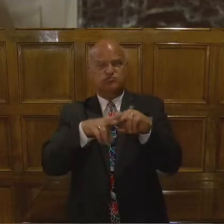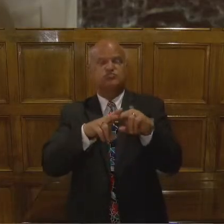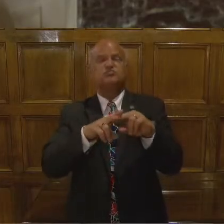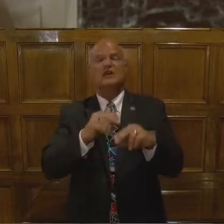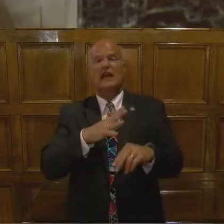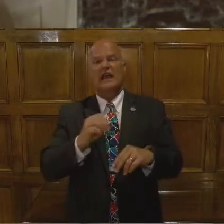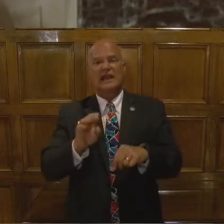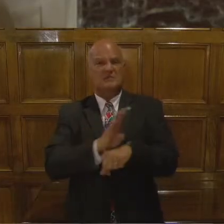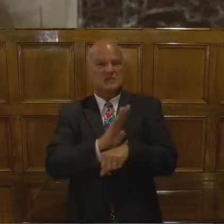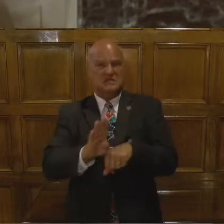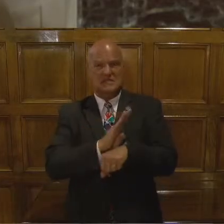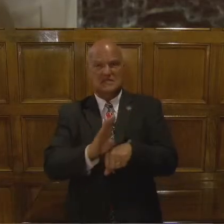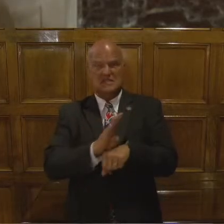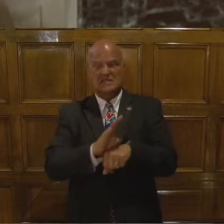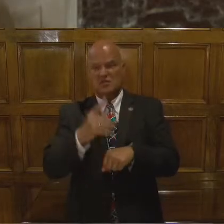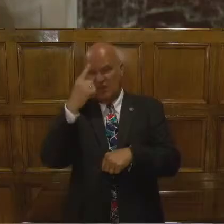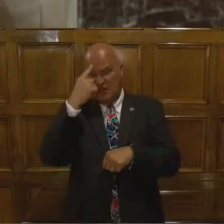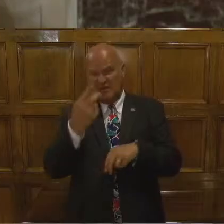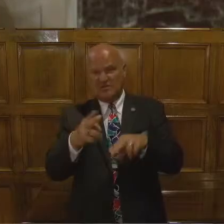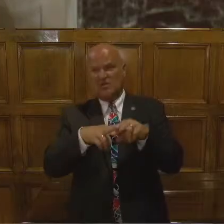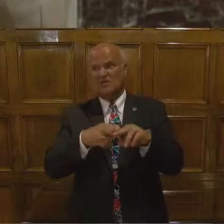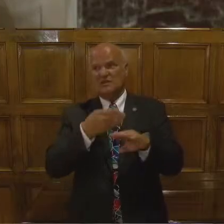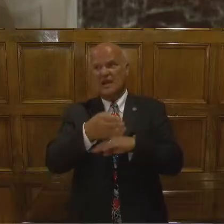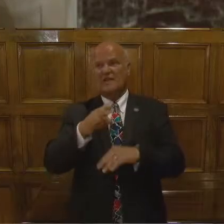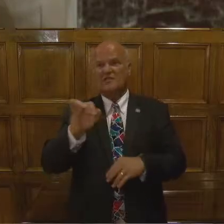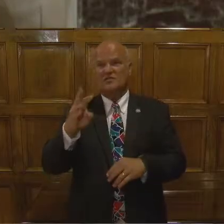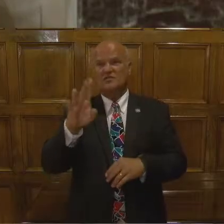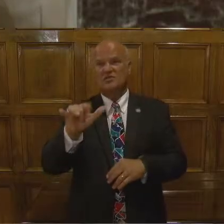significant surge, especially after the 4th of July and going into the fall?